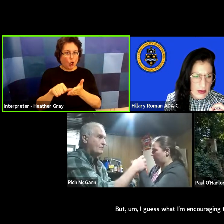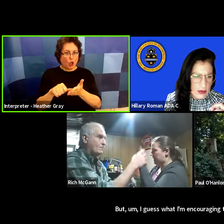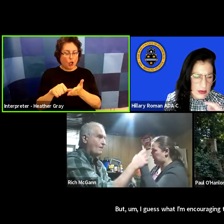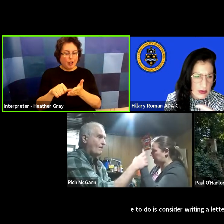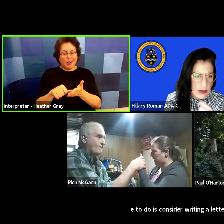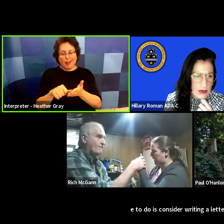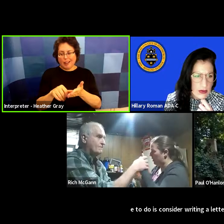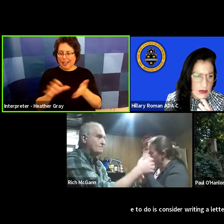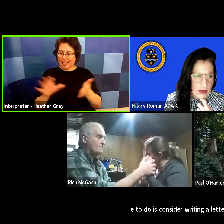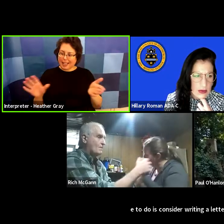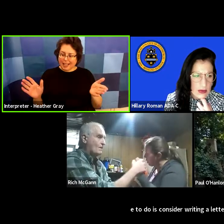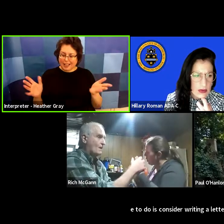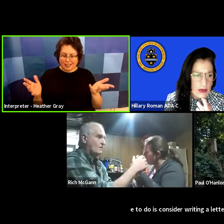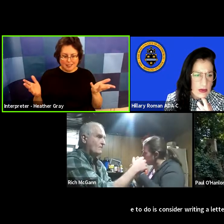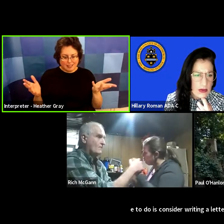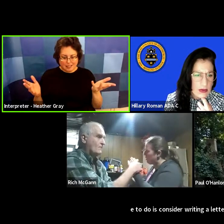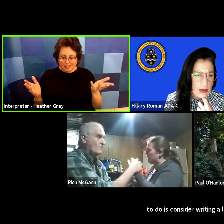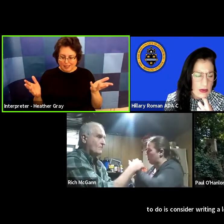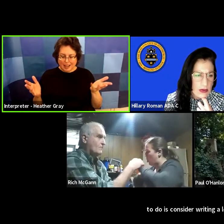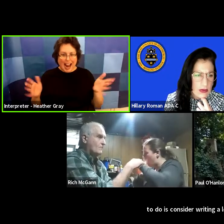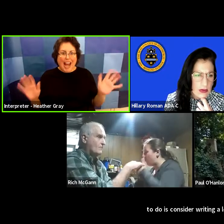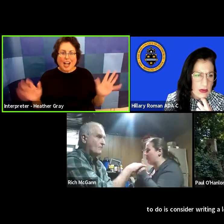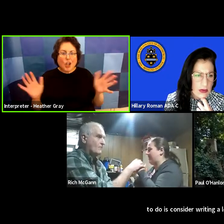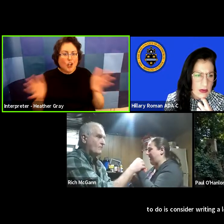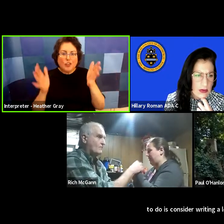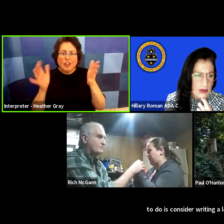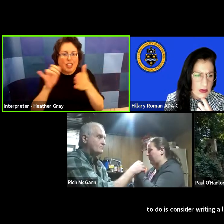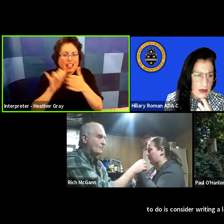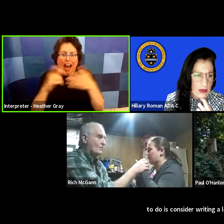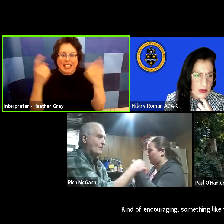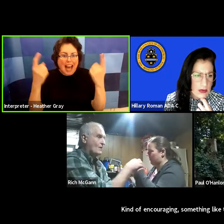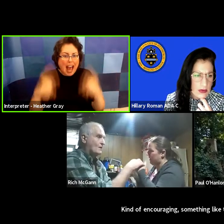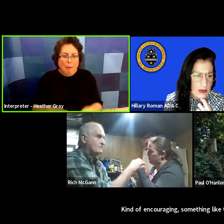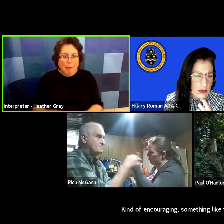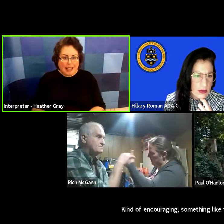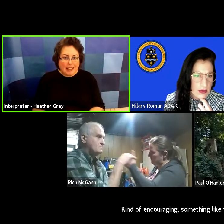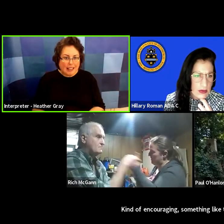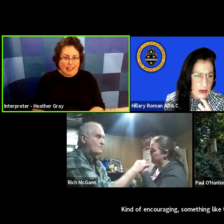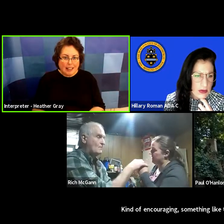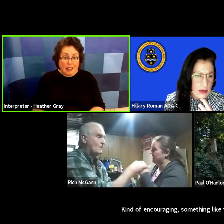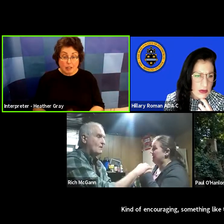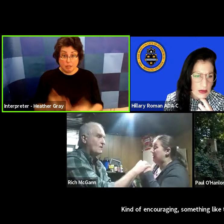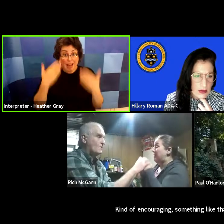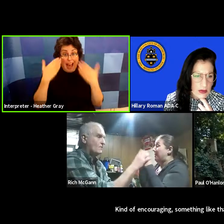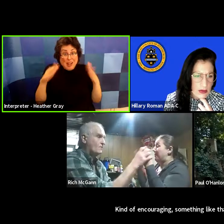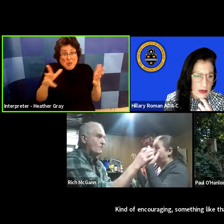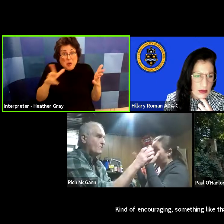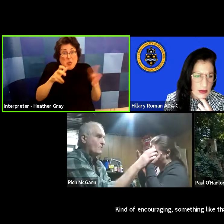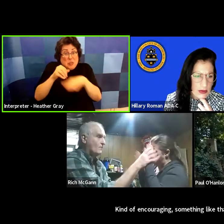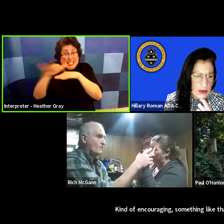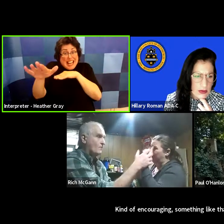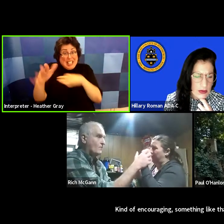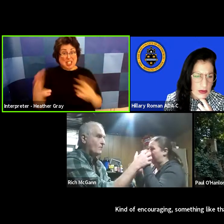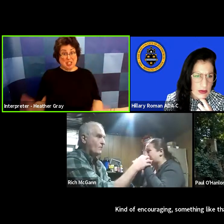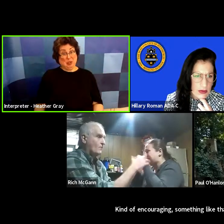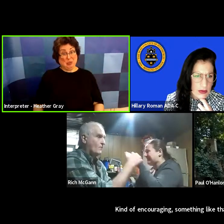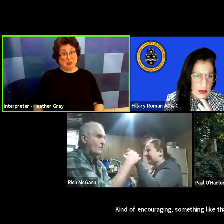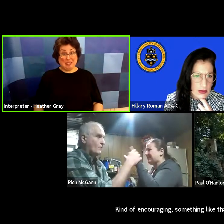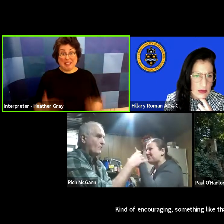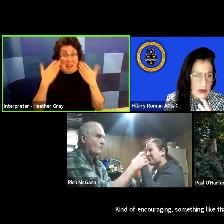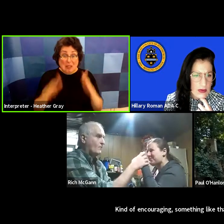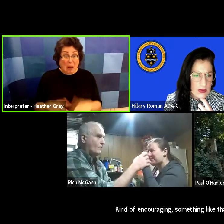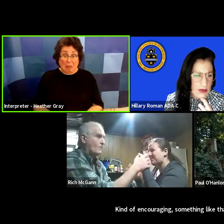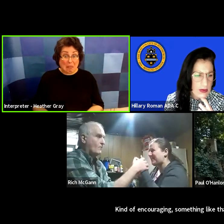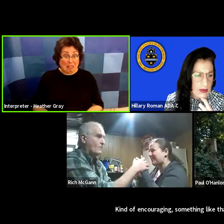of encouraging something like that to happen. But I honestly don't know who I would send it to yet.